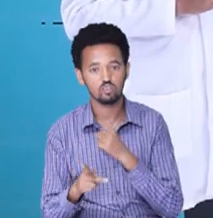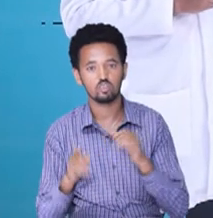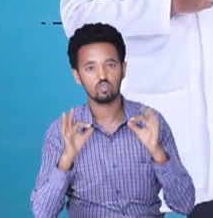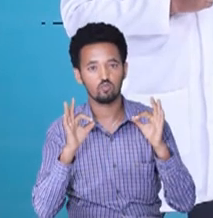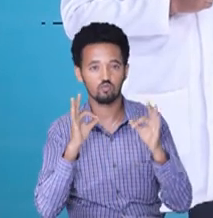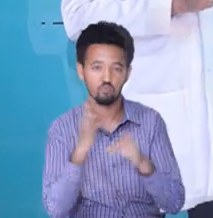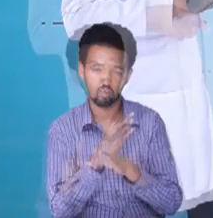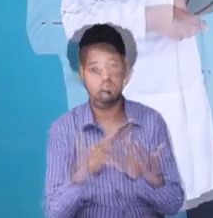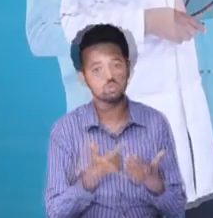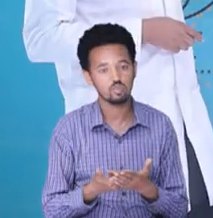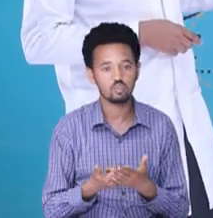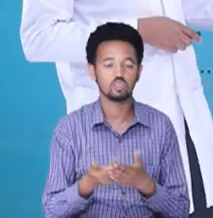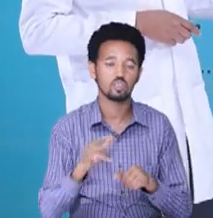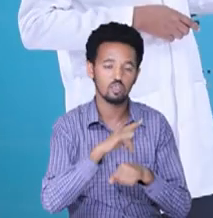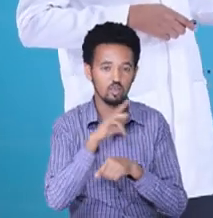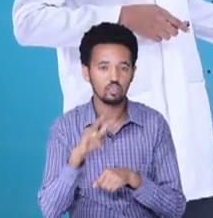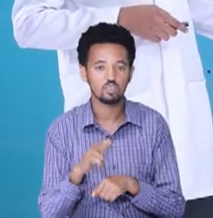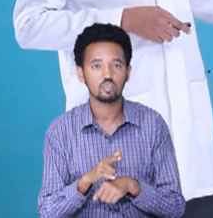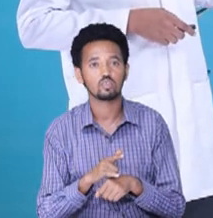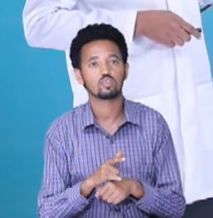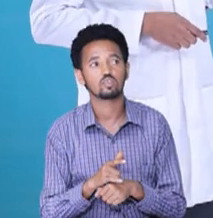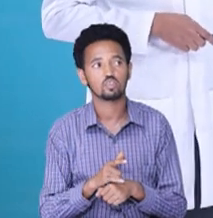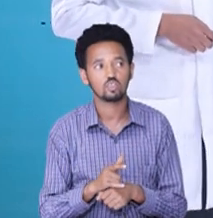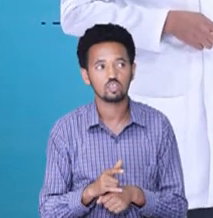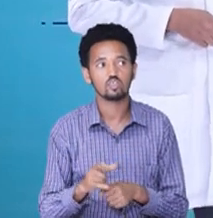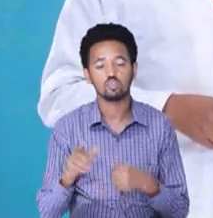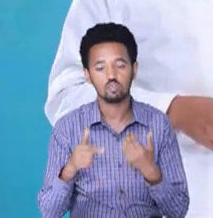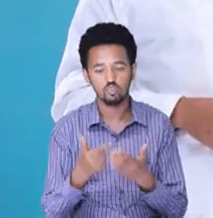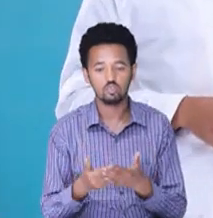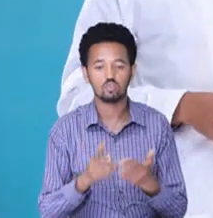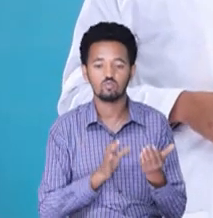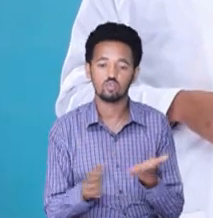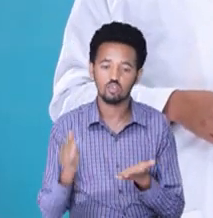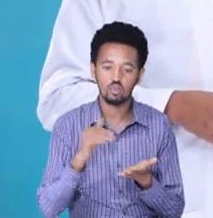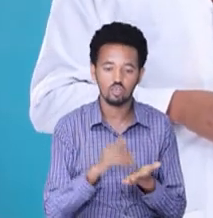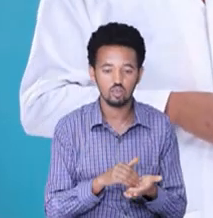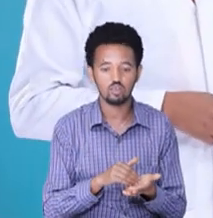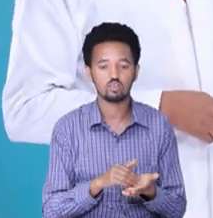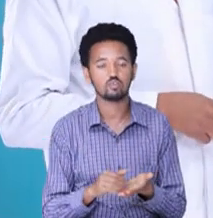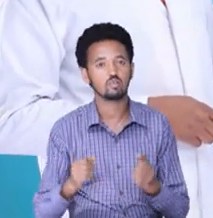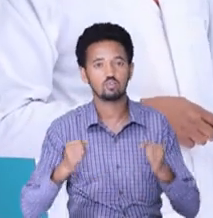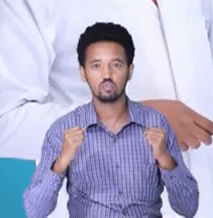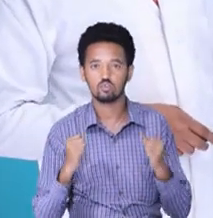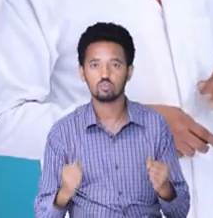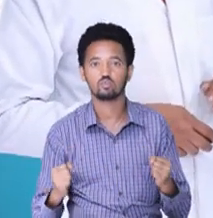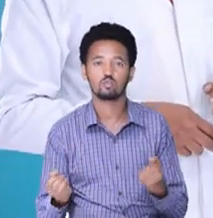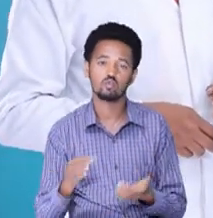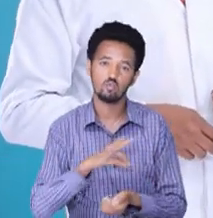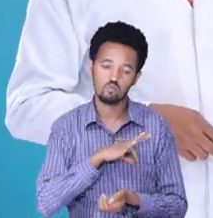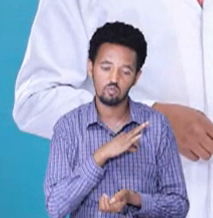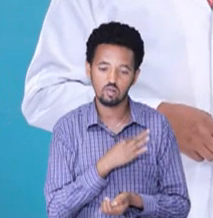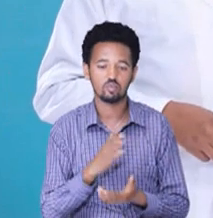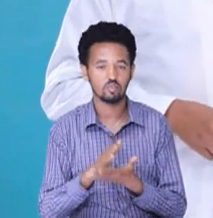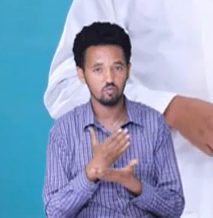during the French Revolution. On 1793, the revolution were again in serious danger. France also